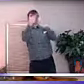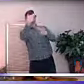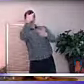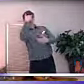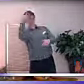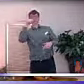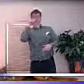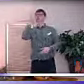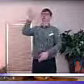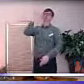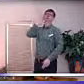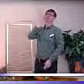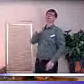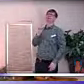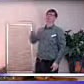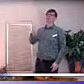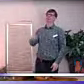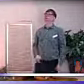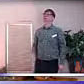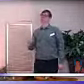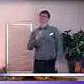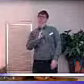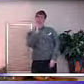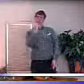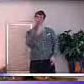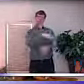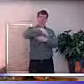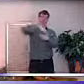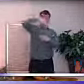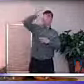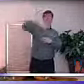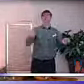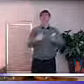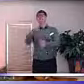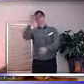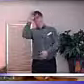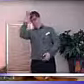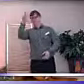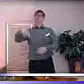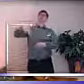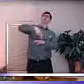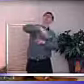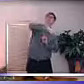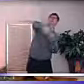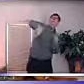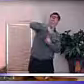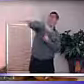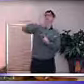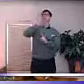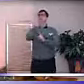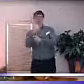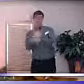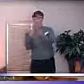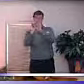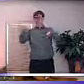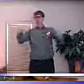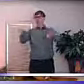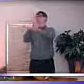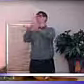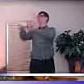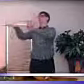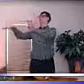his ladies. Well, most of these chickens walking around did not have any feathers from their